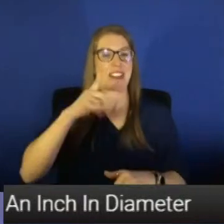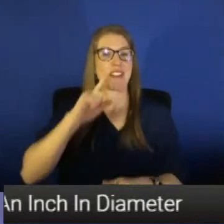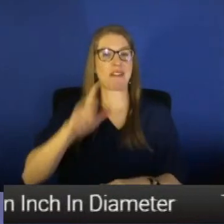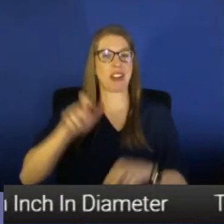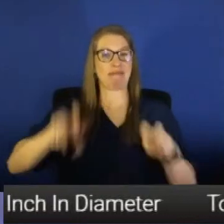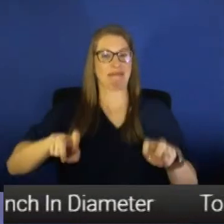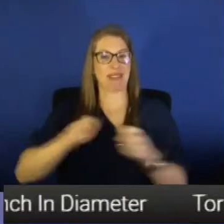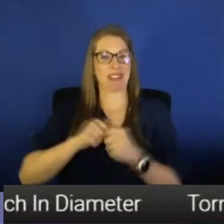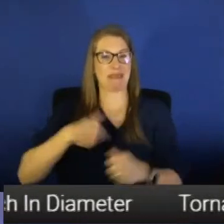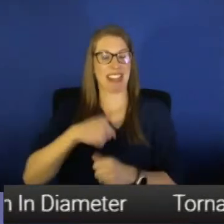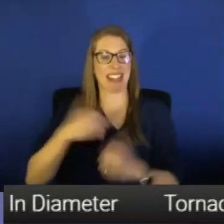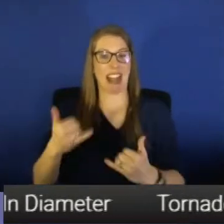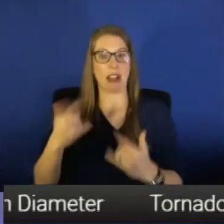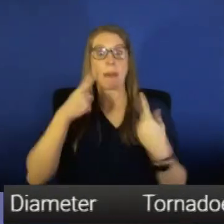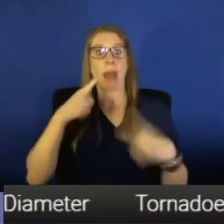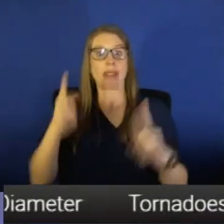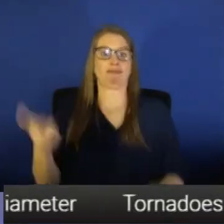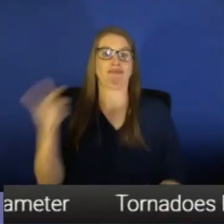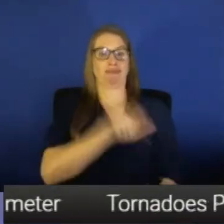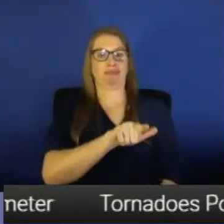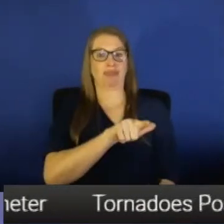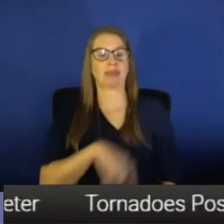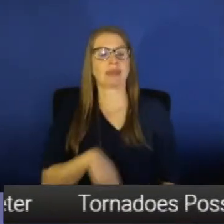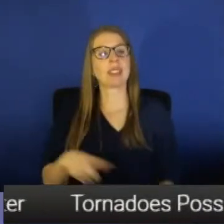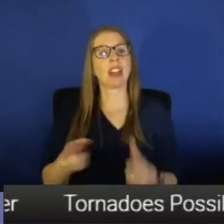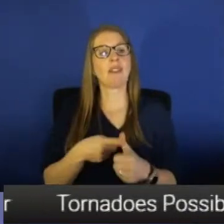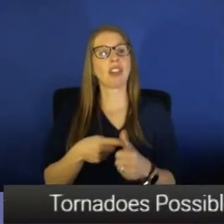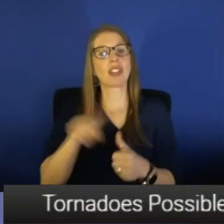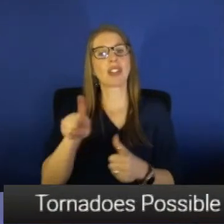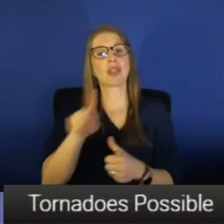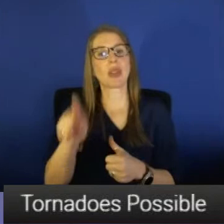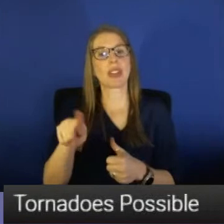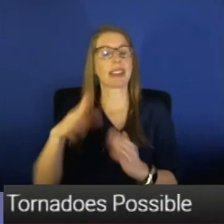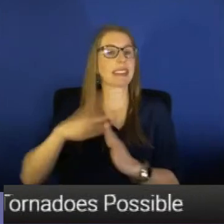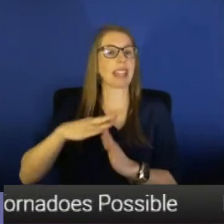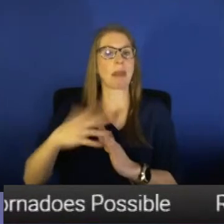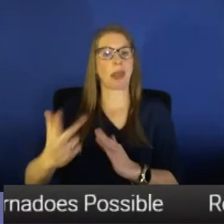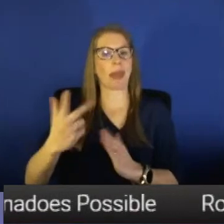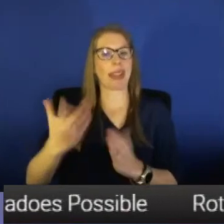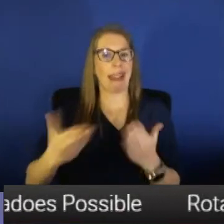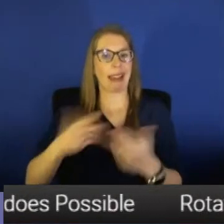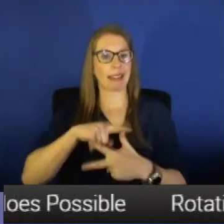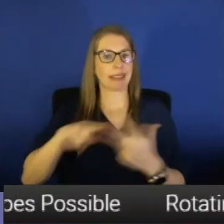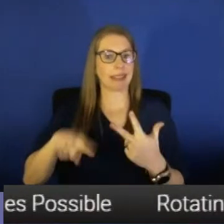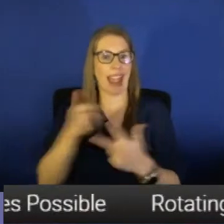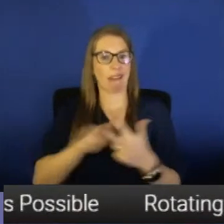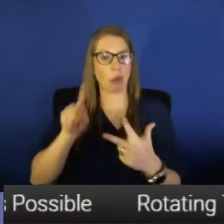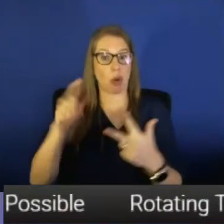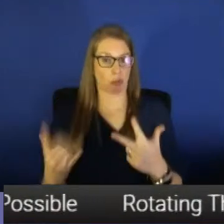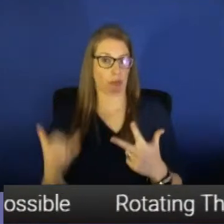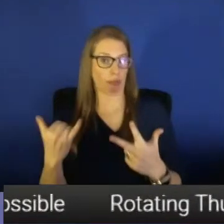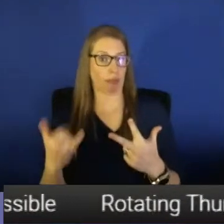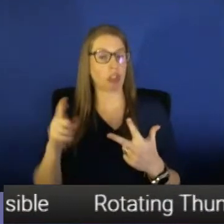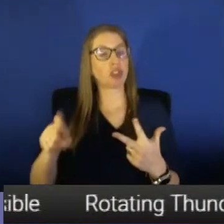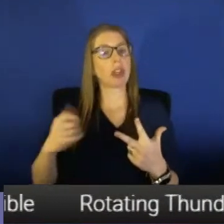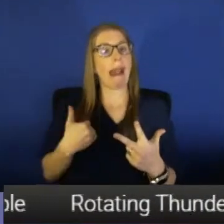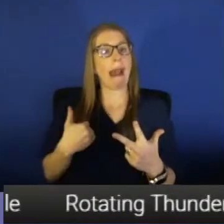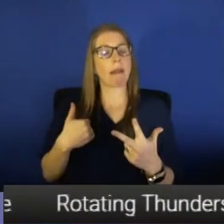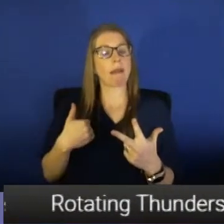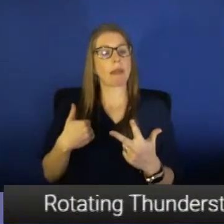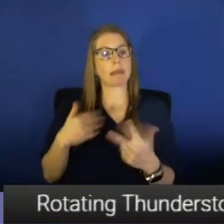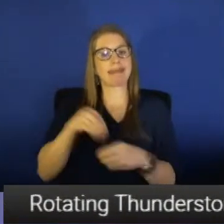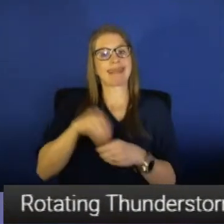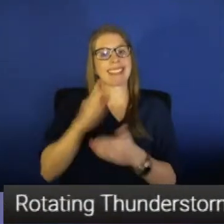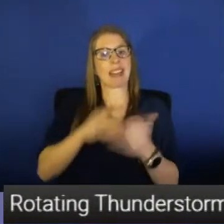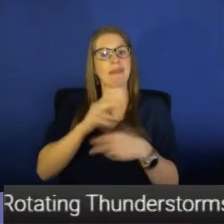getting around to you. So our first question, what are the top three things that everyone right now should have in some type of kit